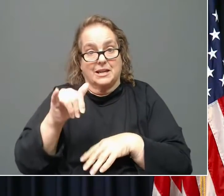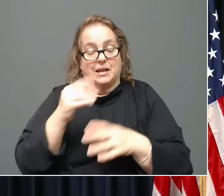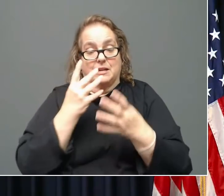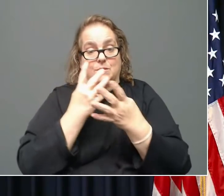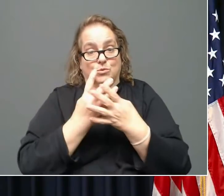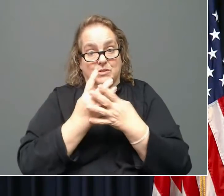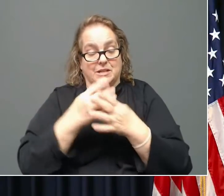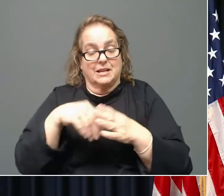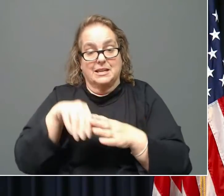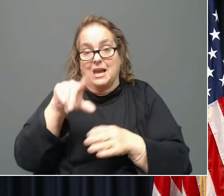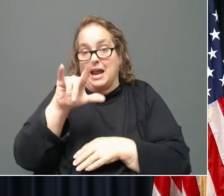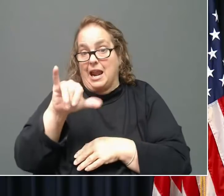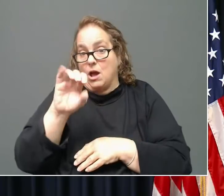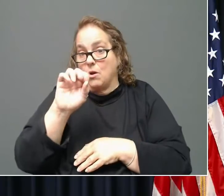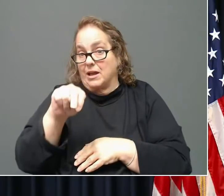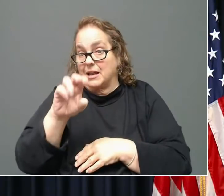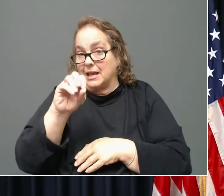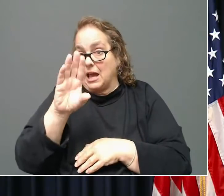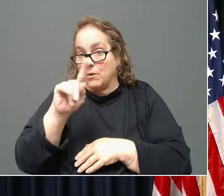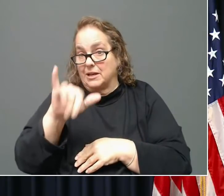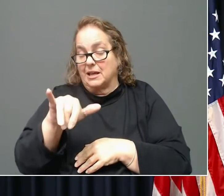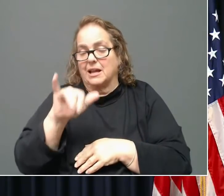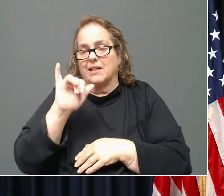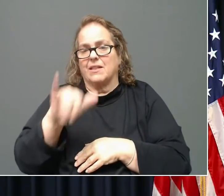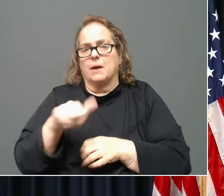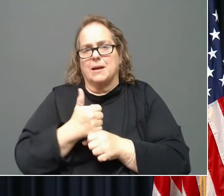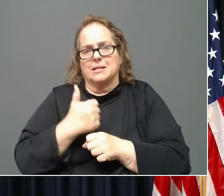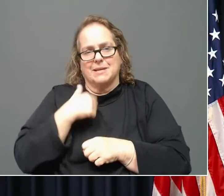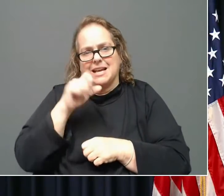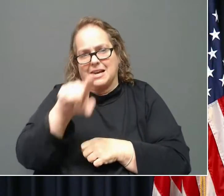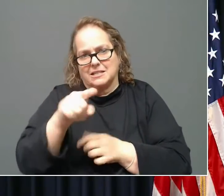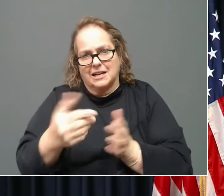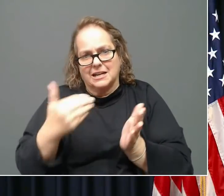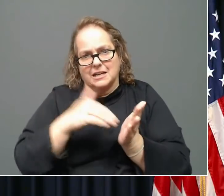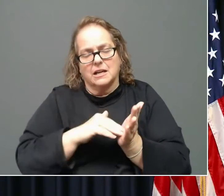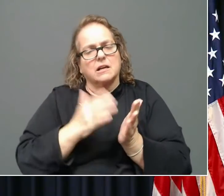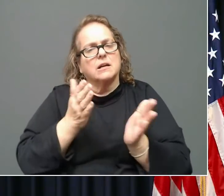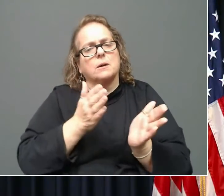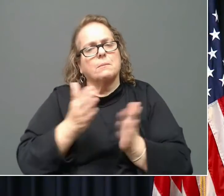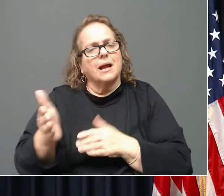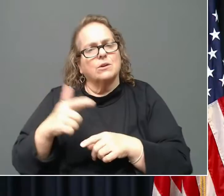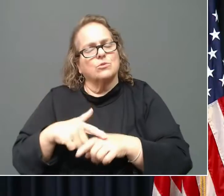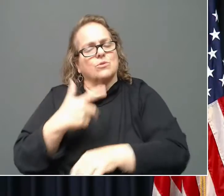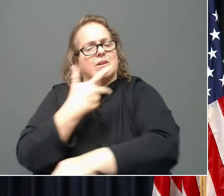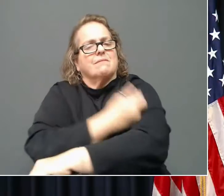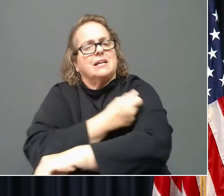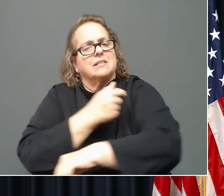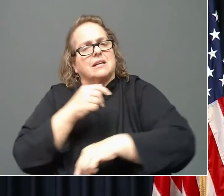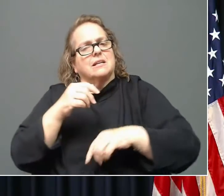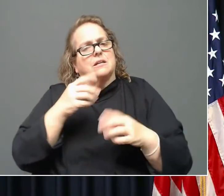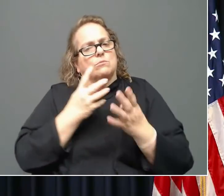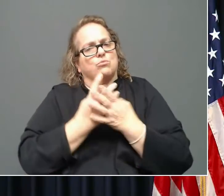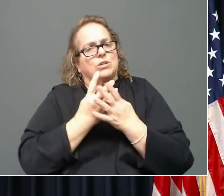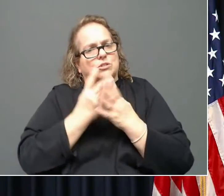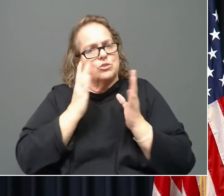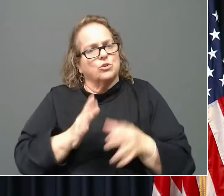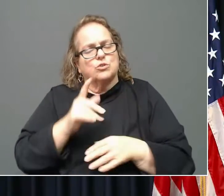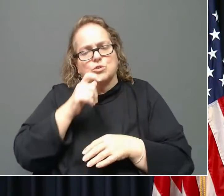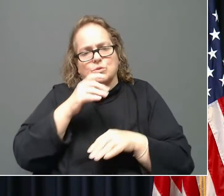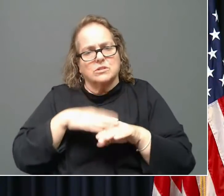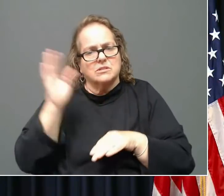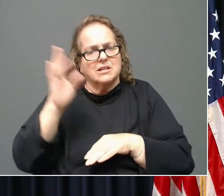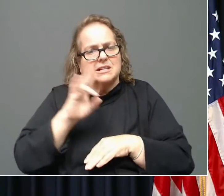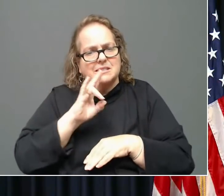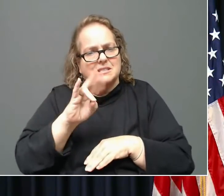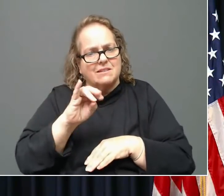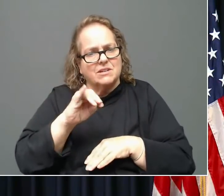County, and that prompts me to ask again about the plan to vaccinate inmates who are 70 and older. Last time